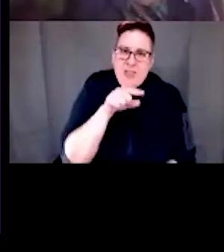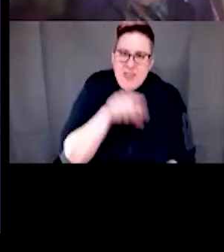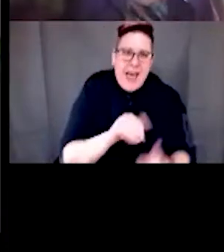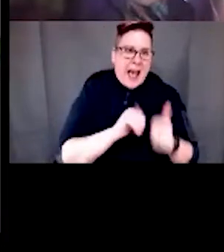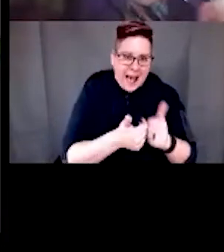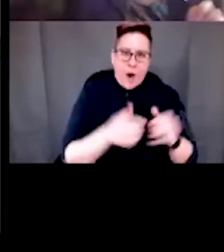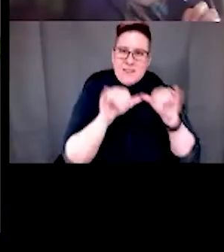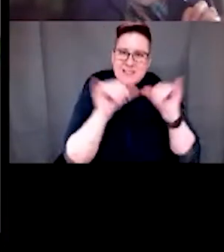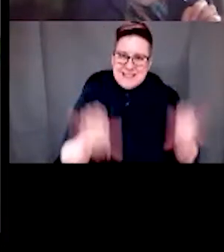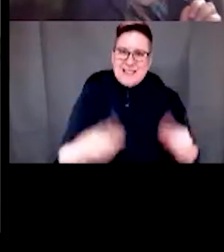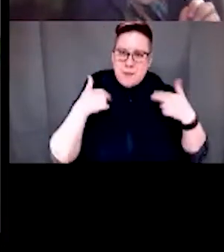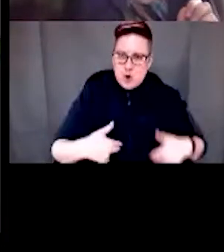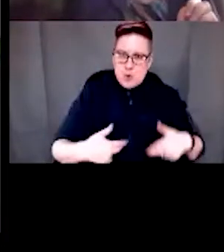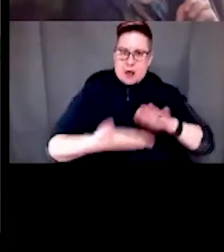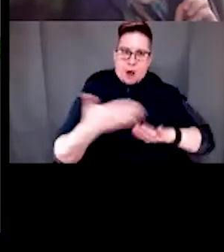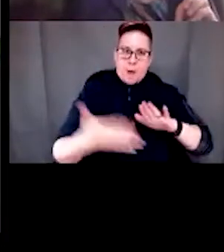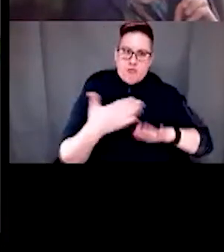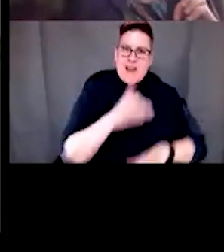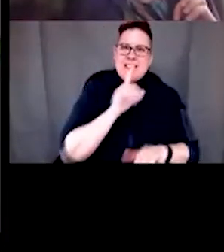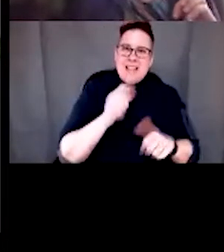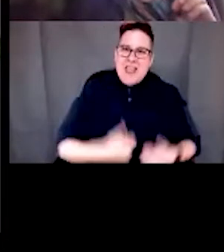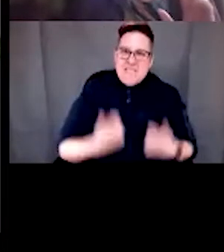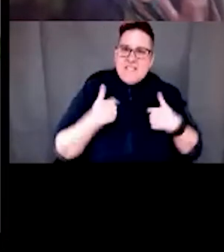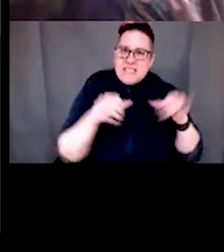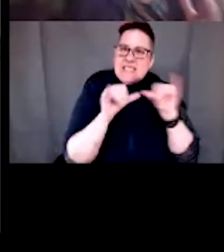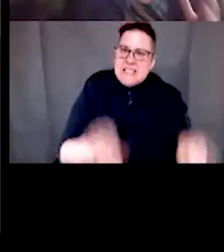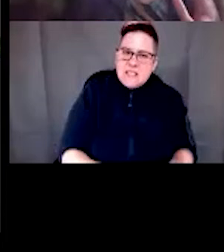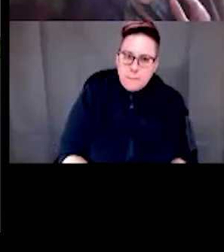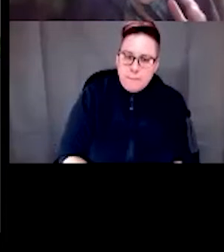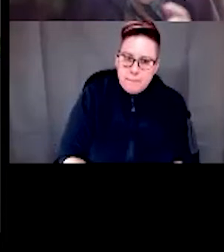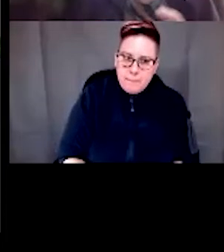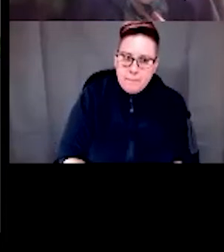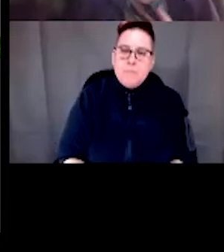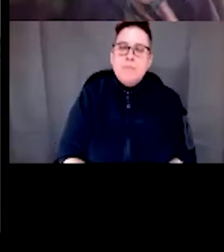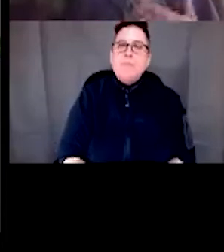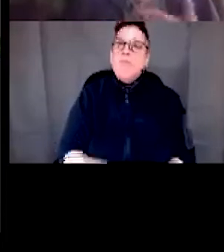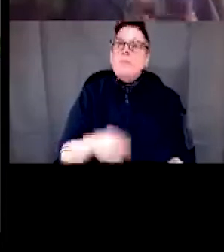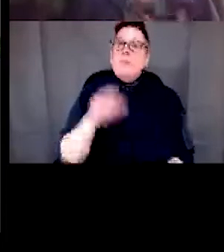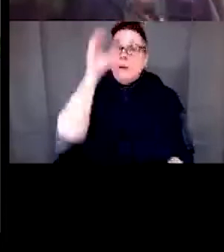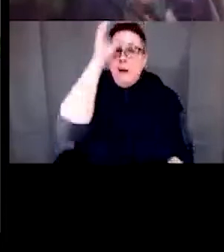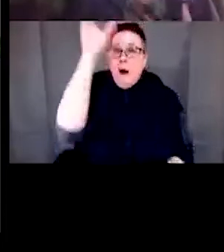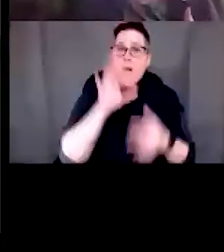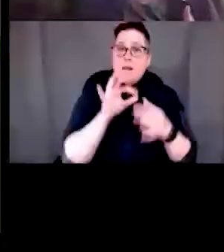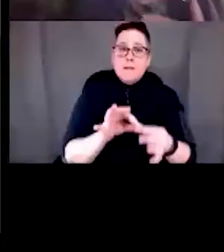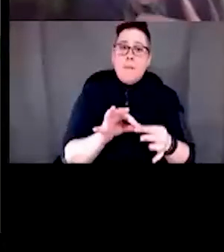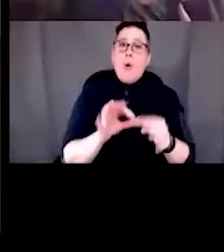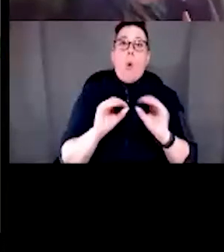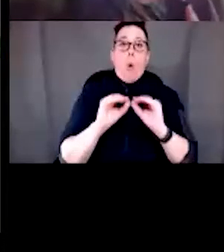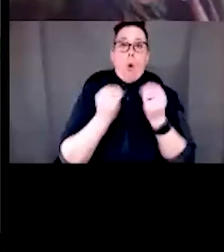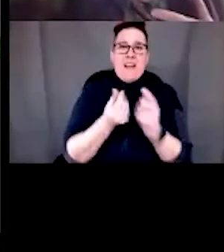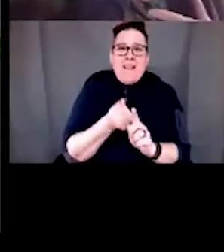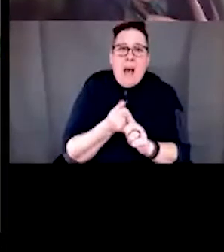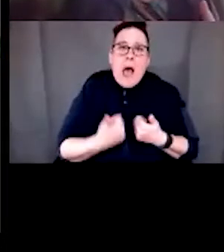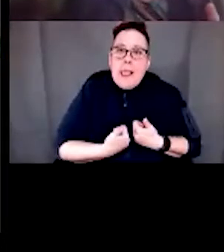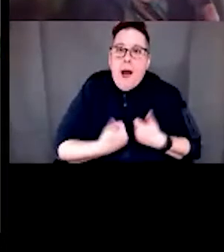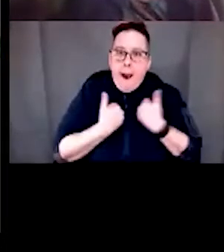really are. And the concepts about organizations as alive is